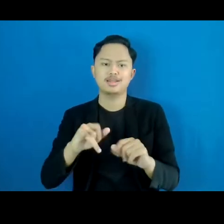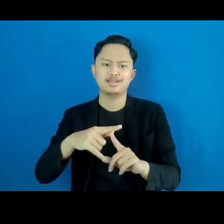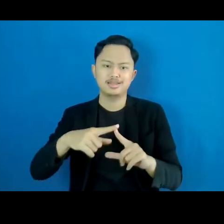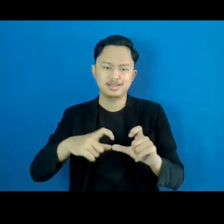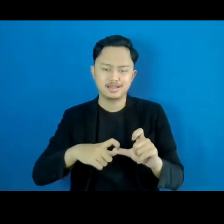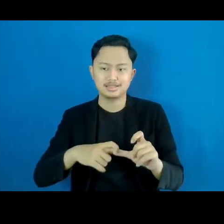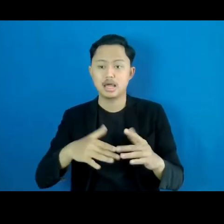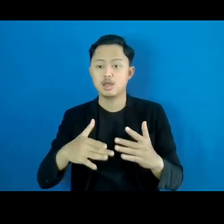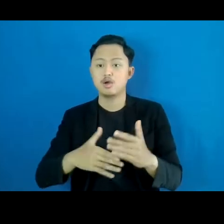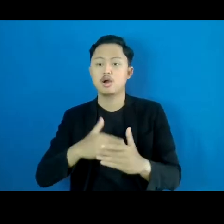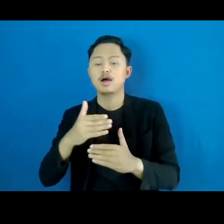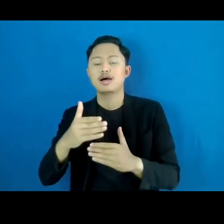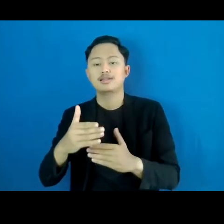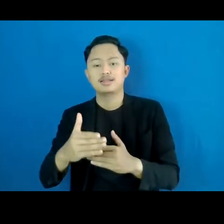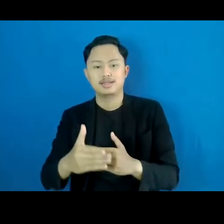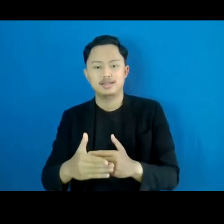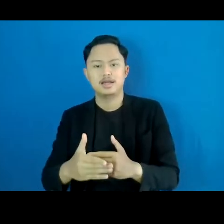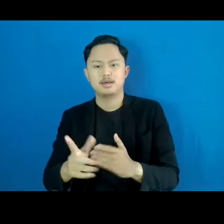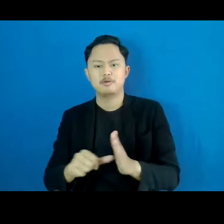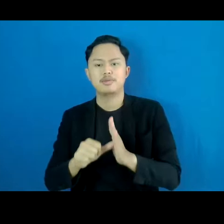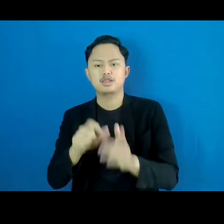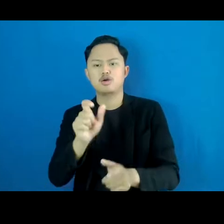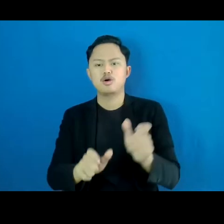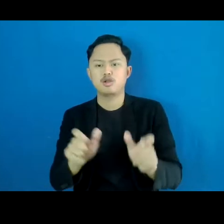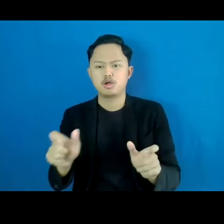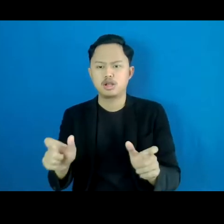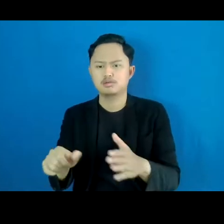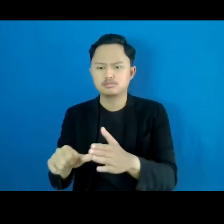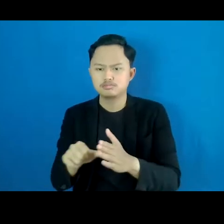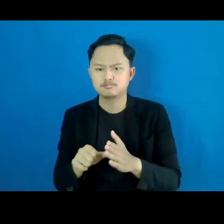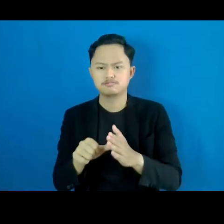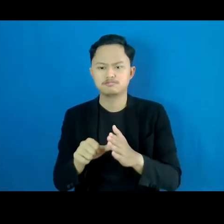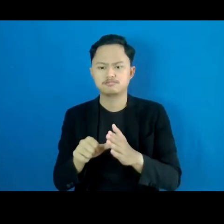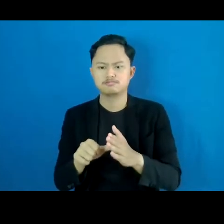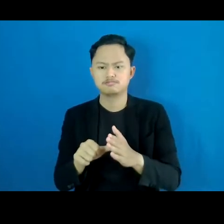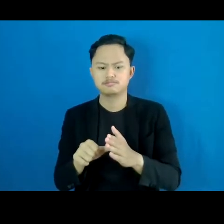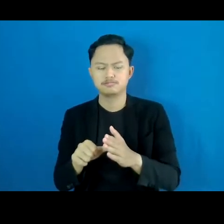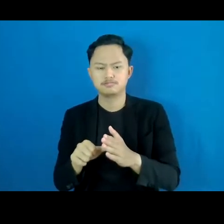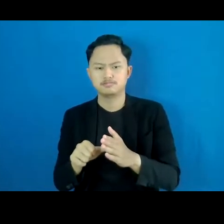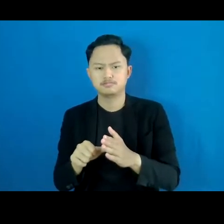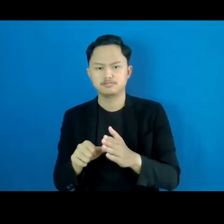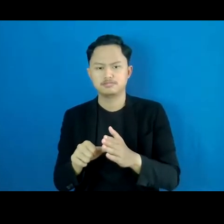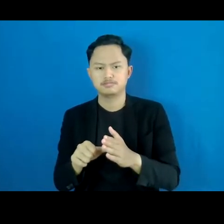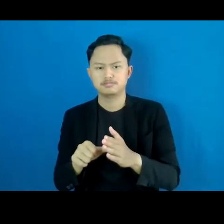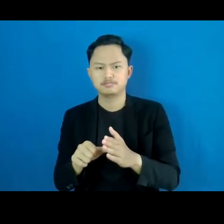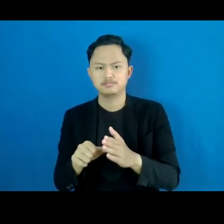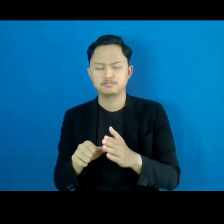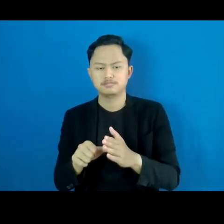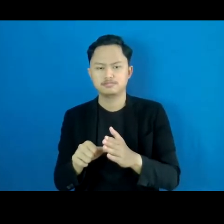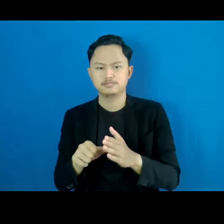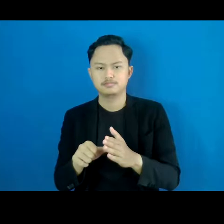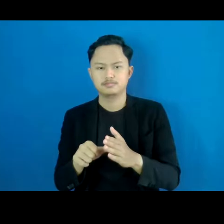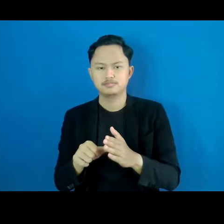to depots, yes, they have very good depots and depot spaces available, with which our operations were quite